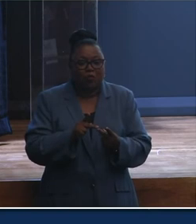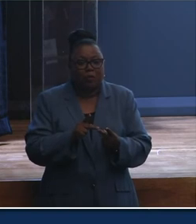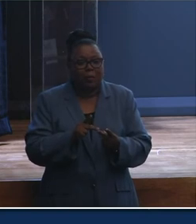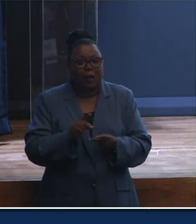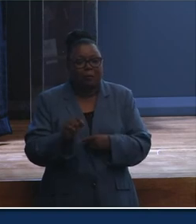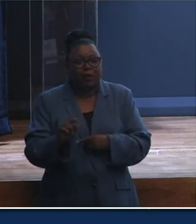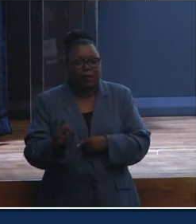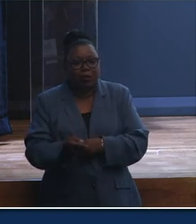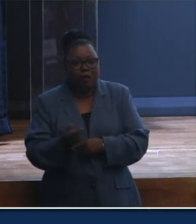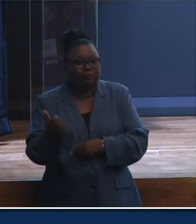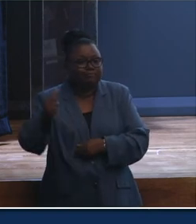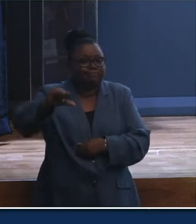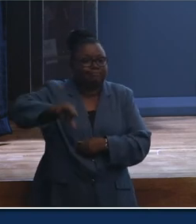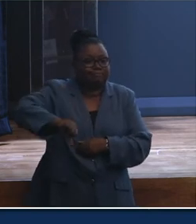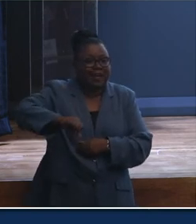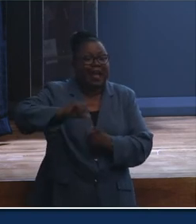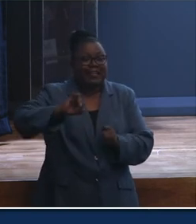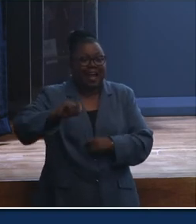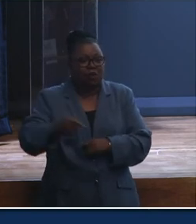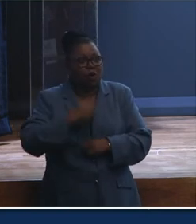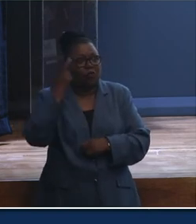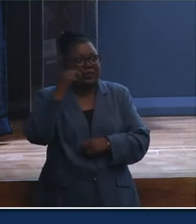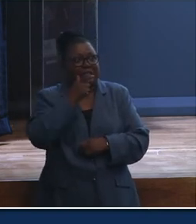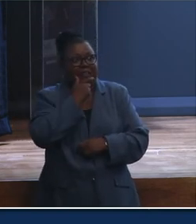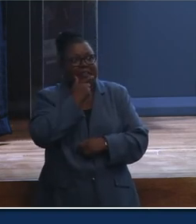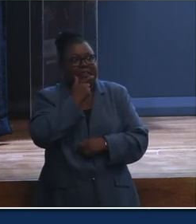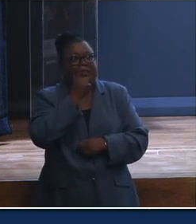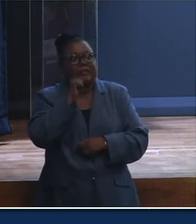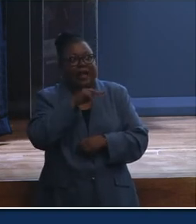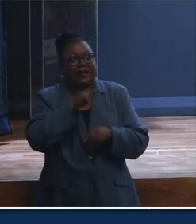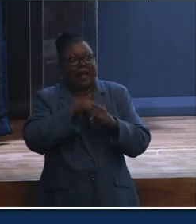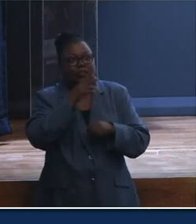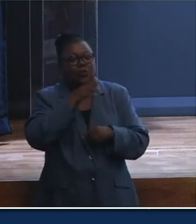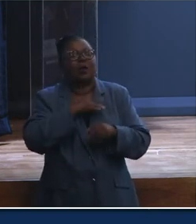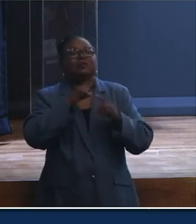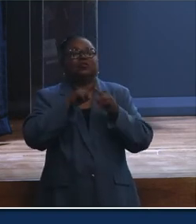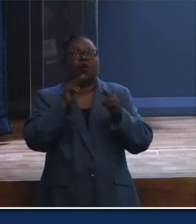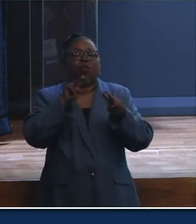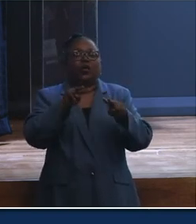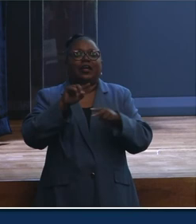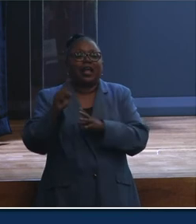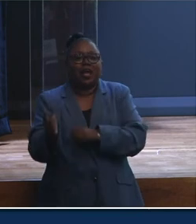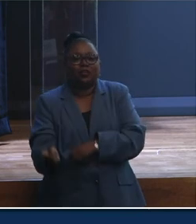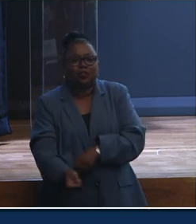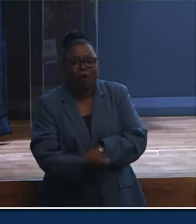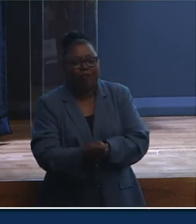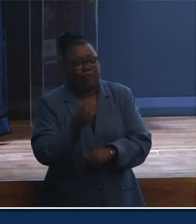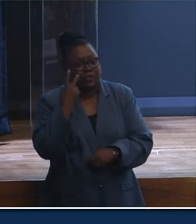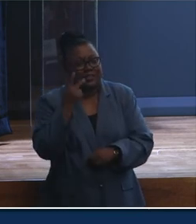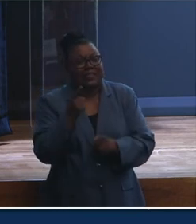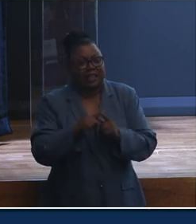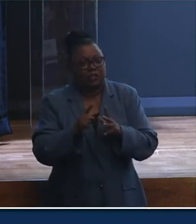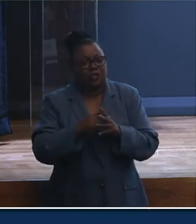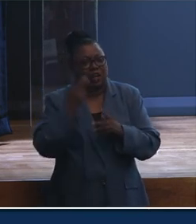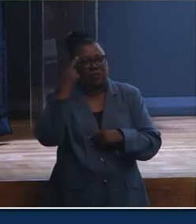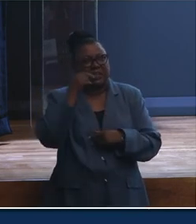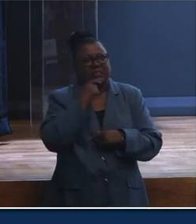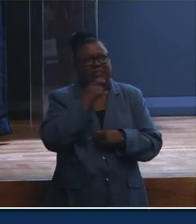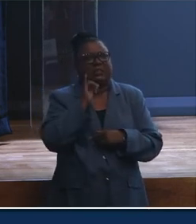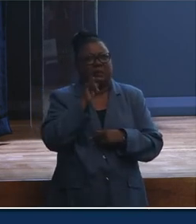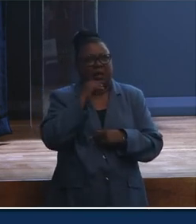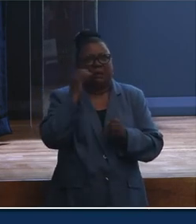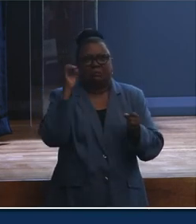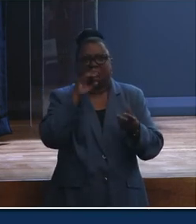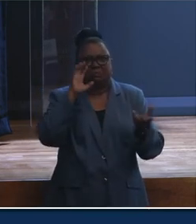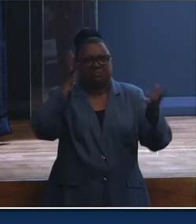has turned them away. And now golf realizes, hence Augusta National, mm-hmm. women. So looking at golf, you can see that they're starting to realize, oh my gosh, we